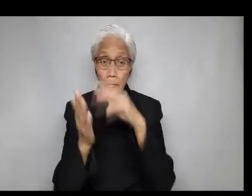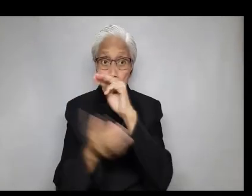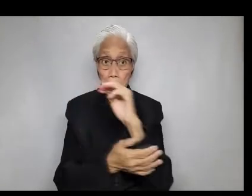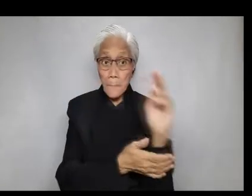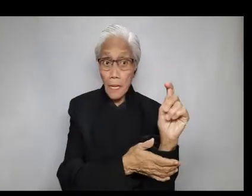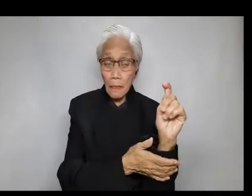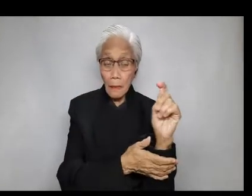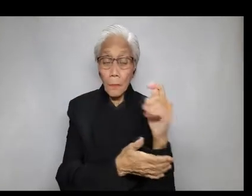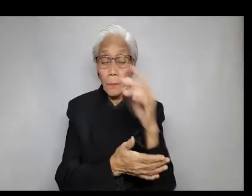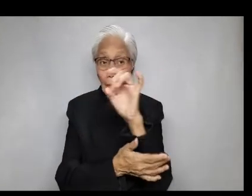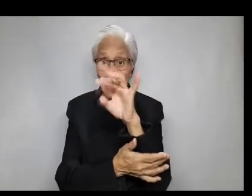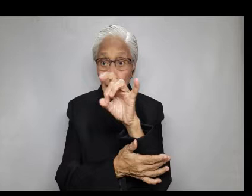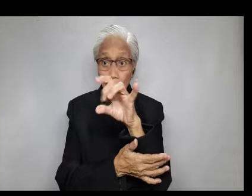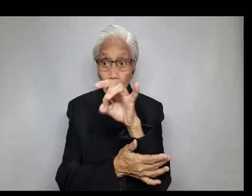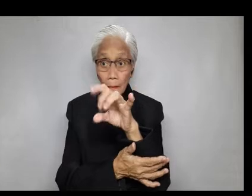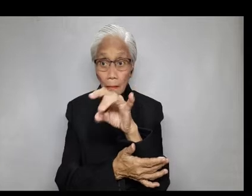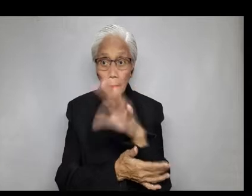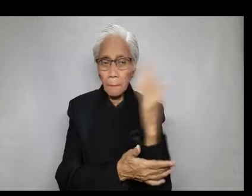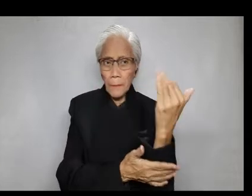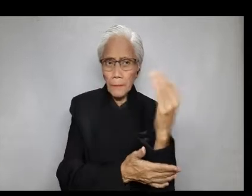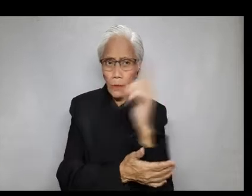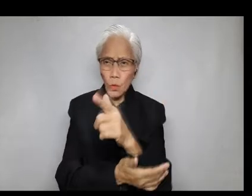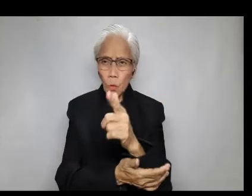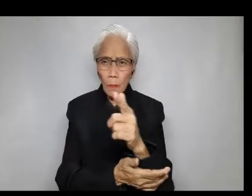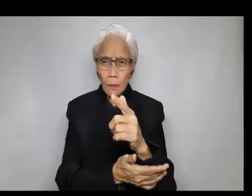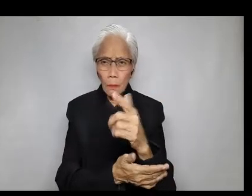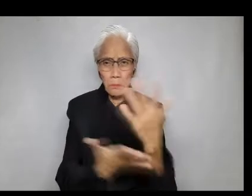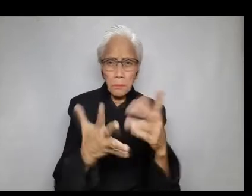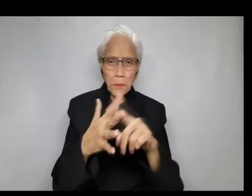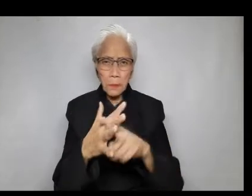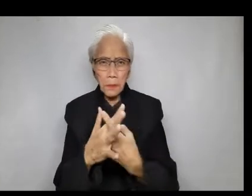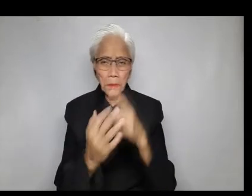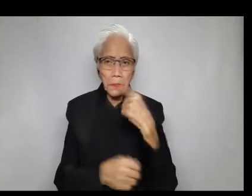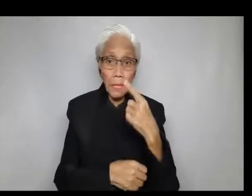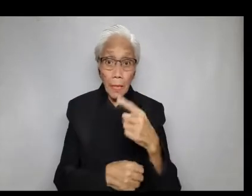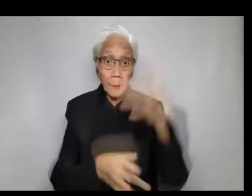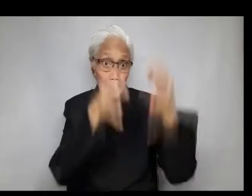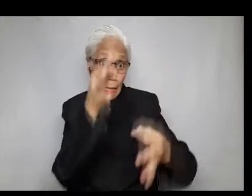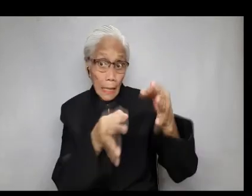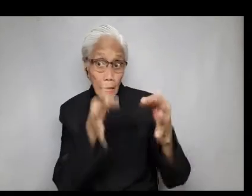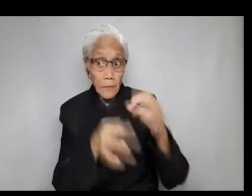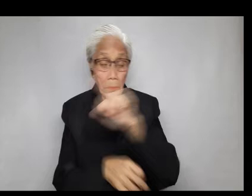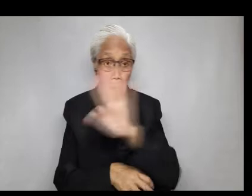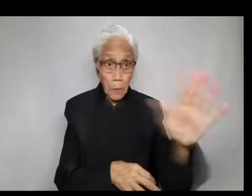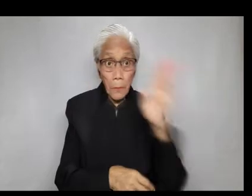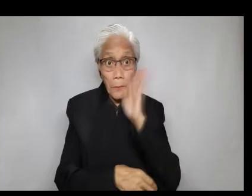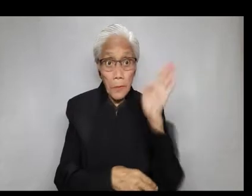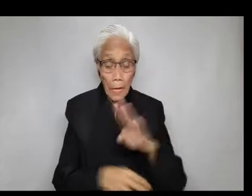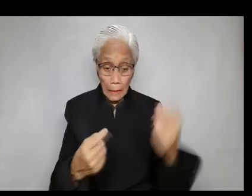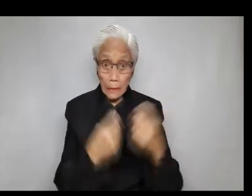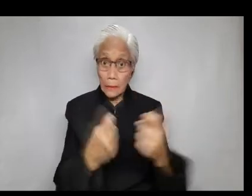in Matthew 18 verses 15 to 20, where he begins by saying, "If your brother